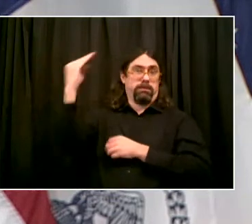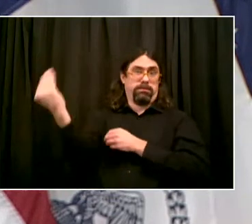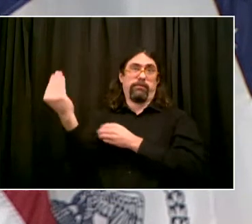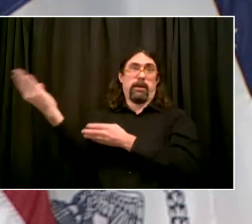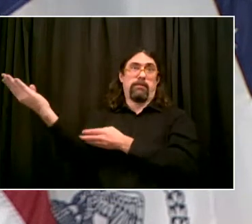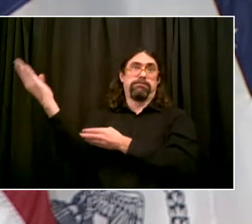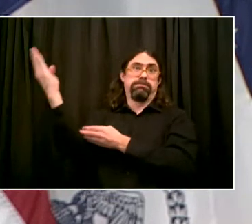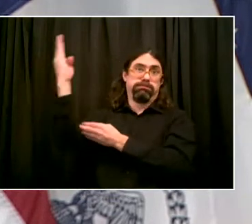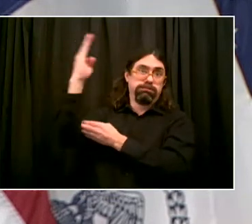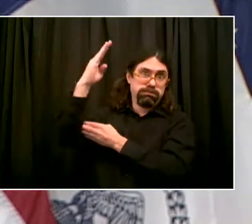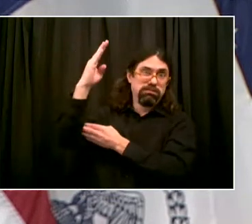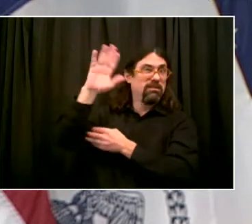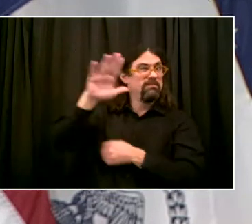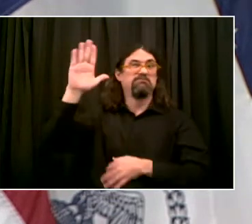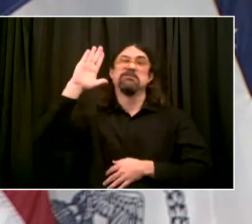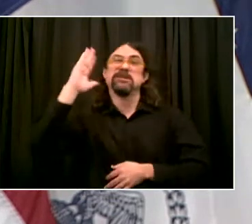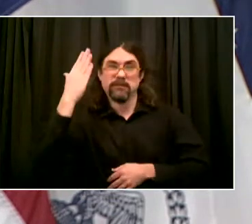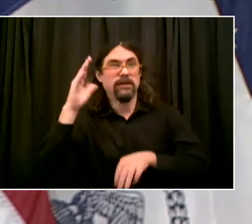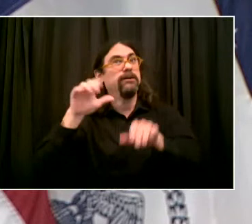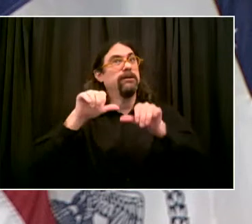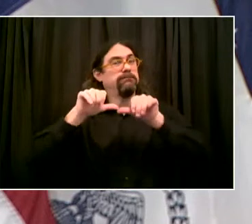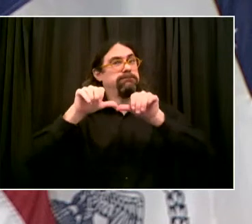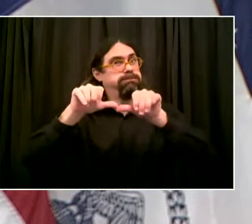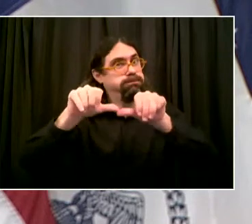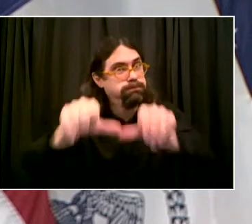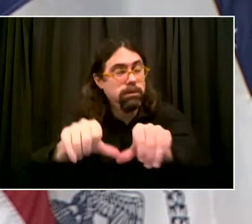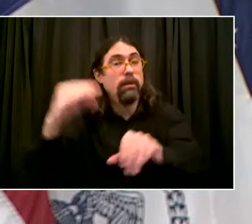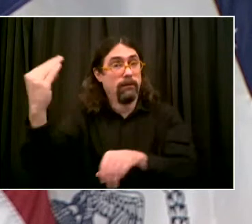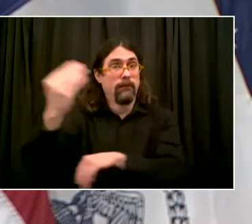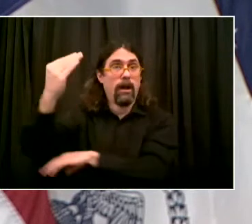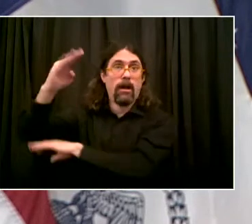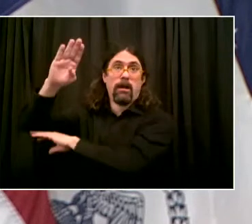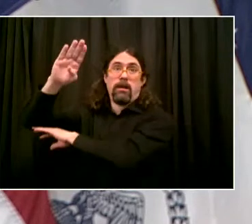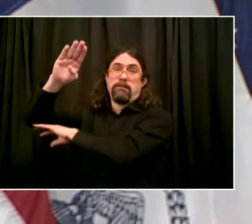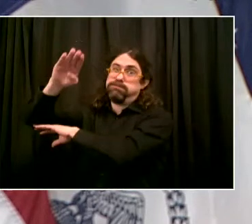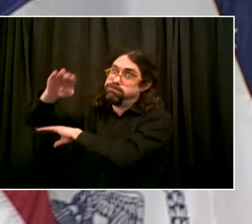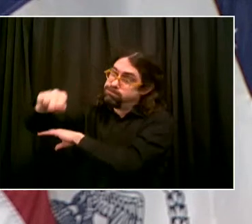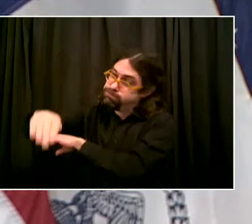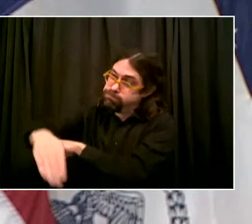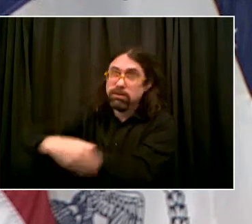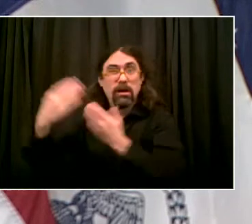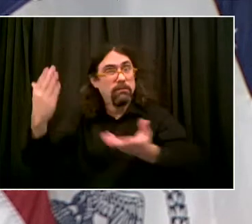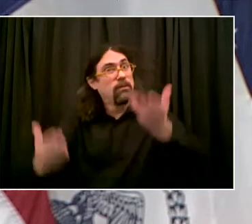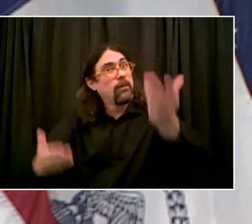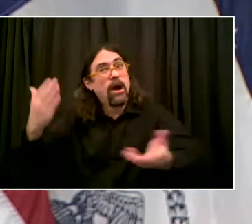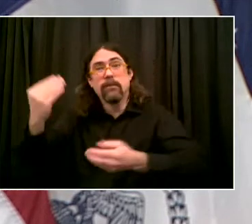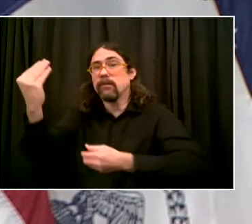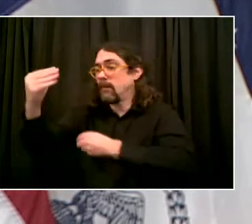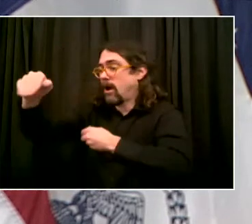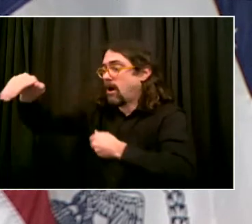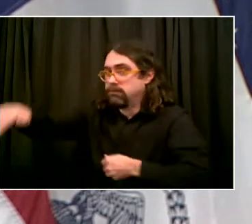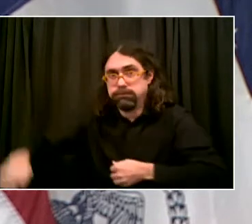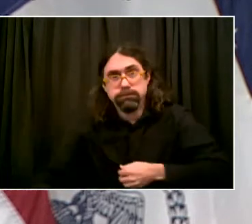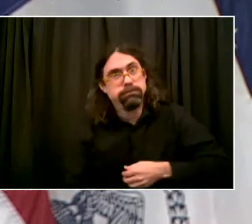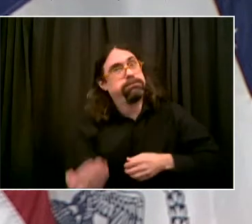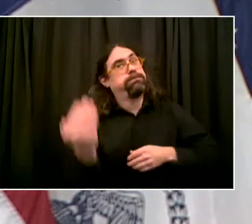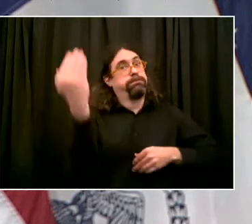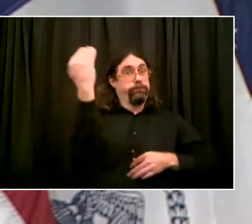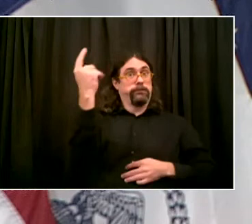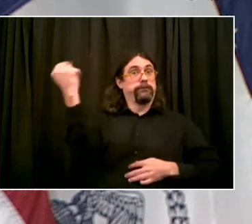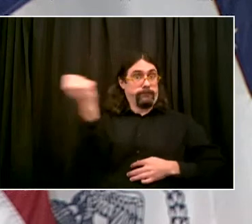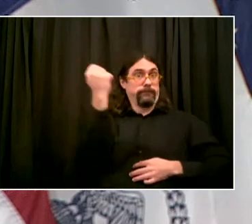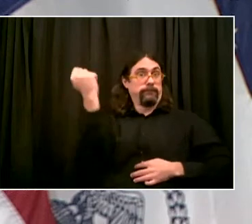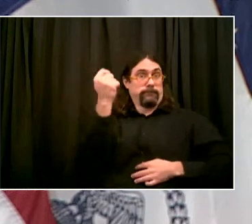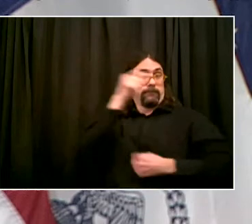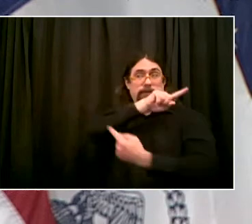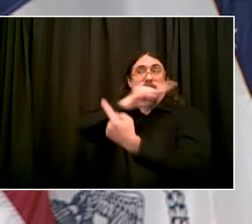a projection as much of a total snowfall as much as 14 to 16 inches. That's the projection right now. That could get a lot worse.